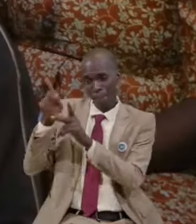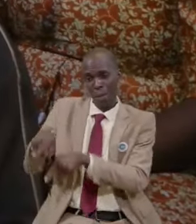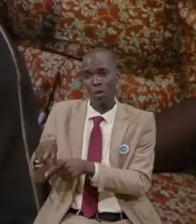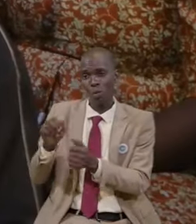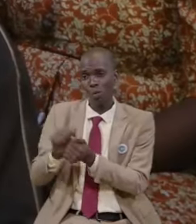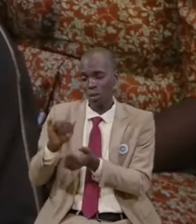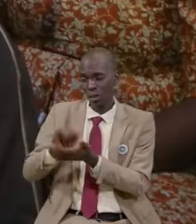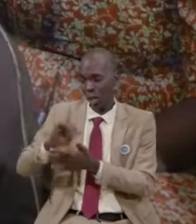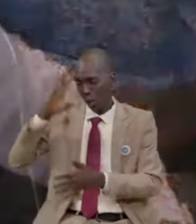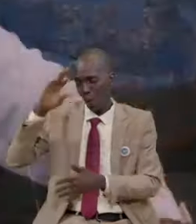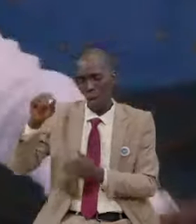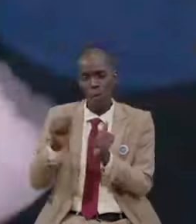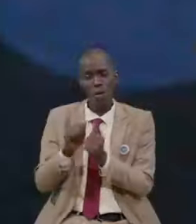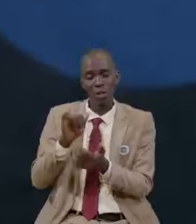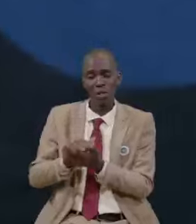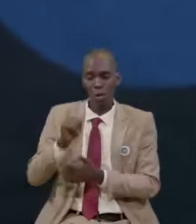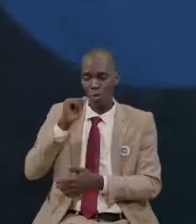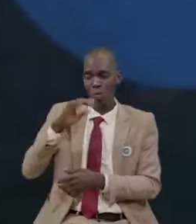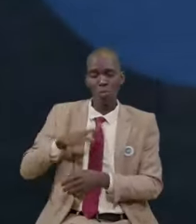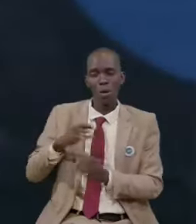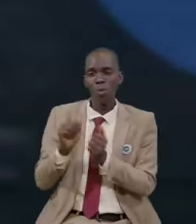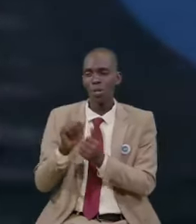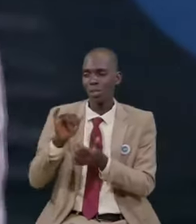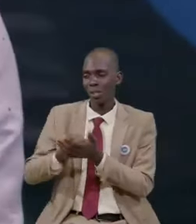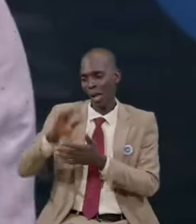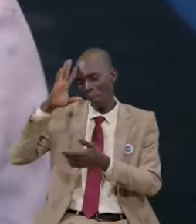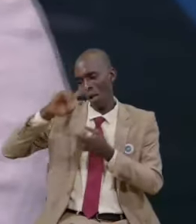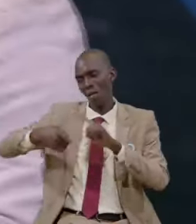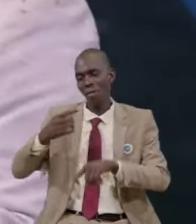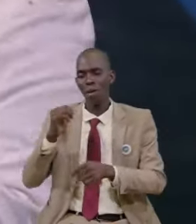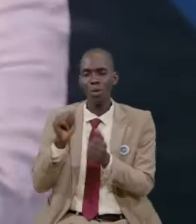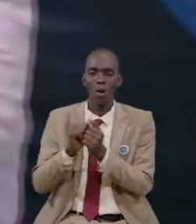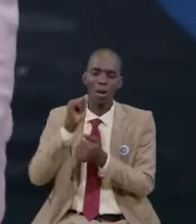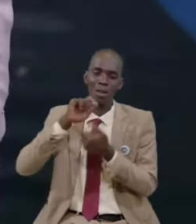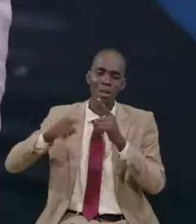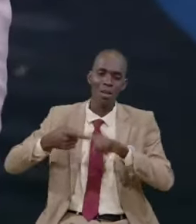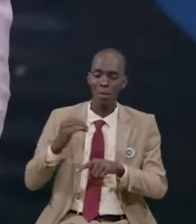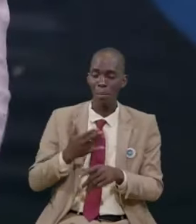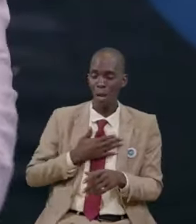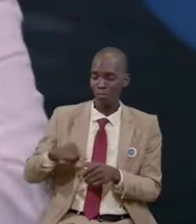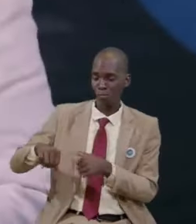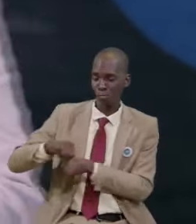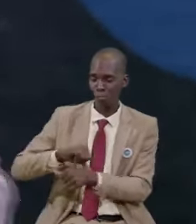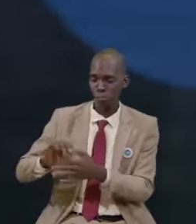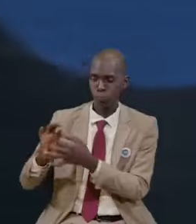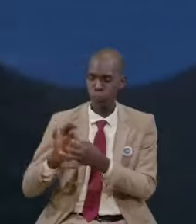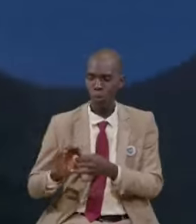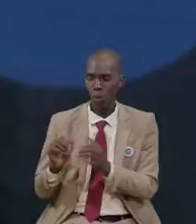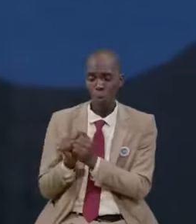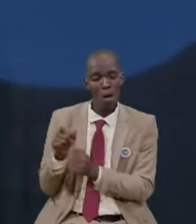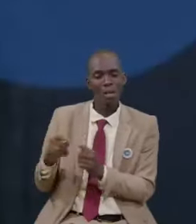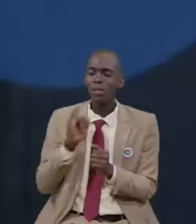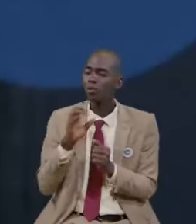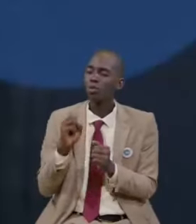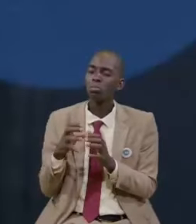so-called, boyfriend so-called, the fellowship they have with him, with her, is so much that they